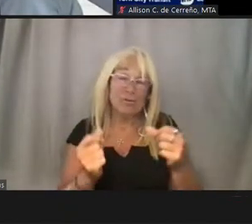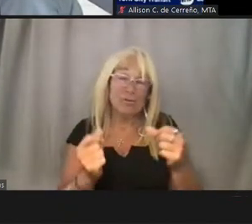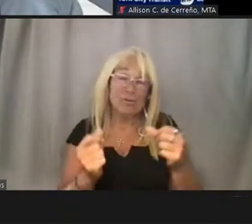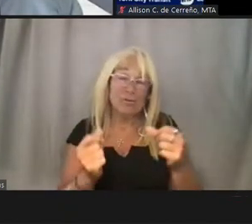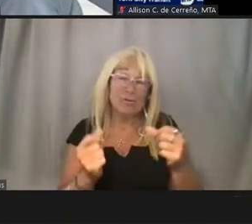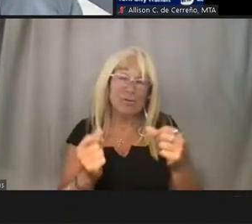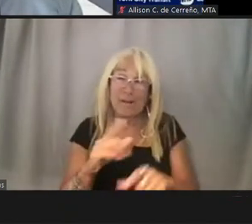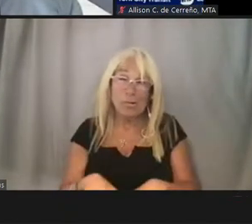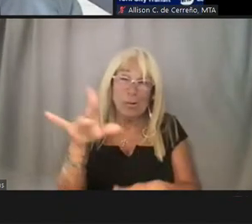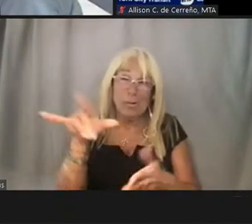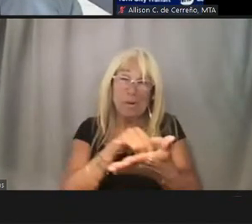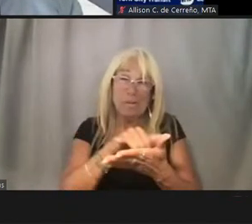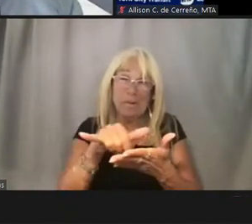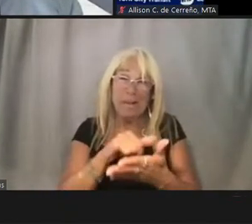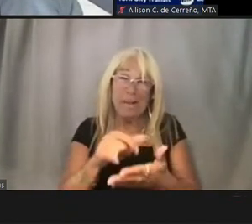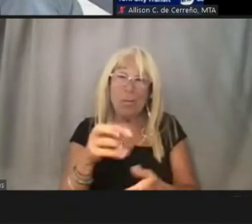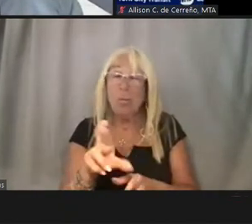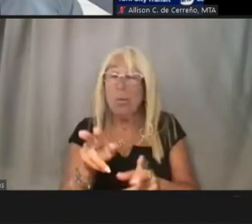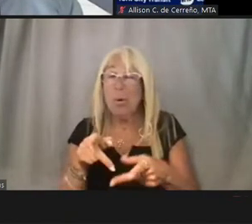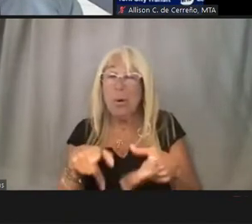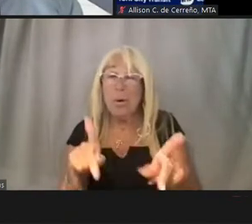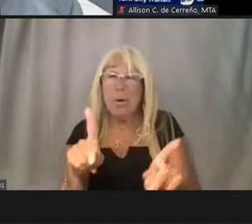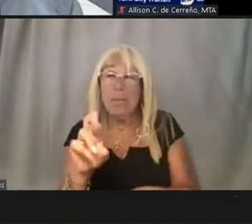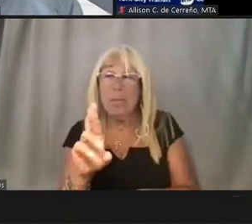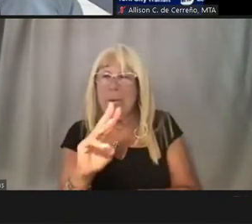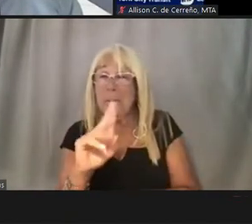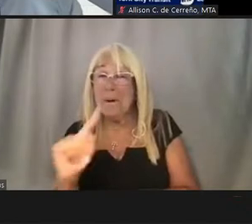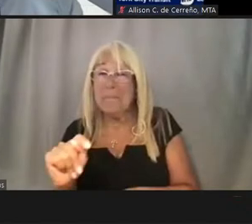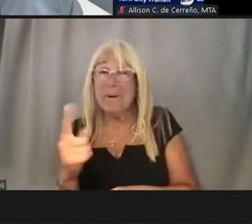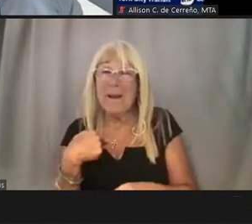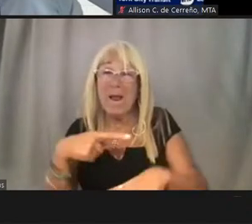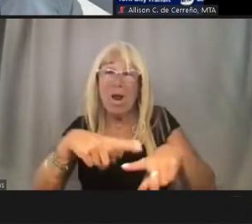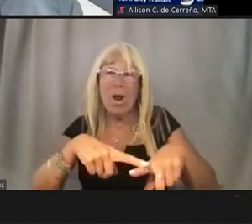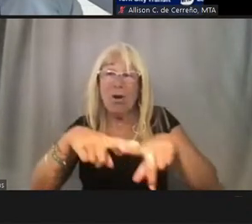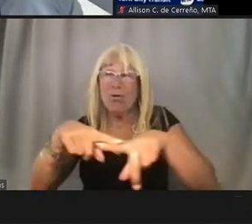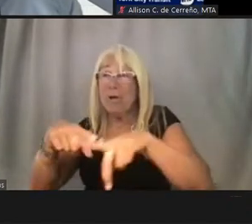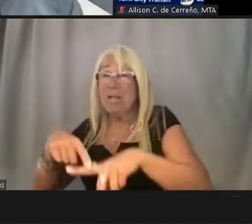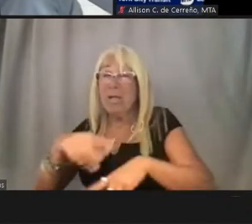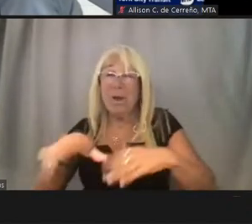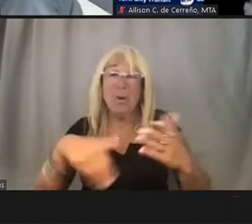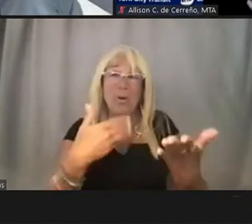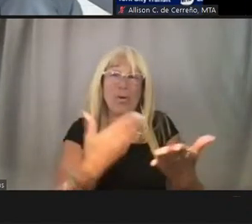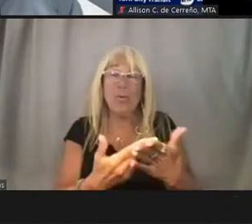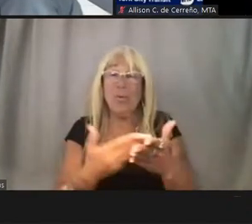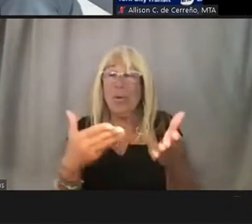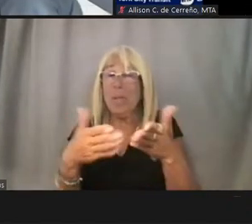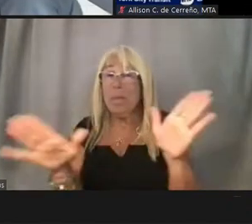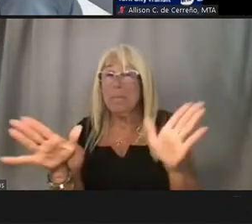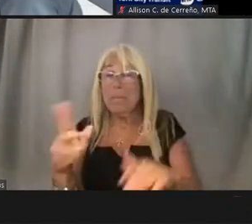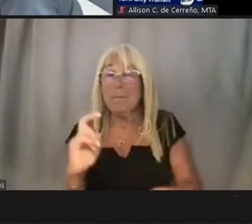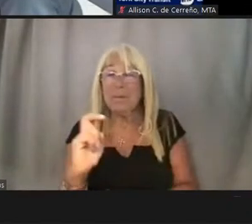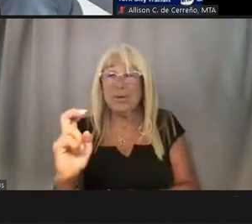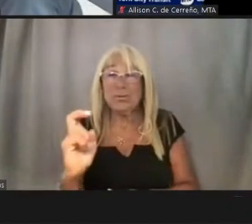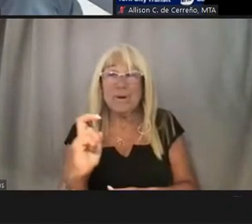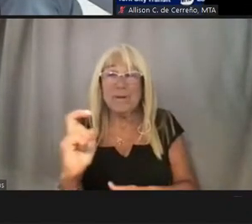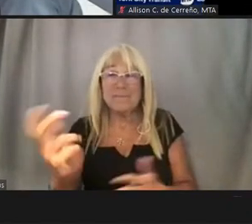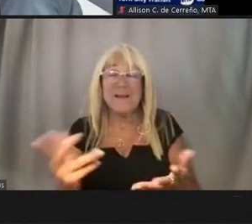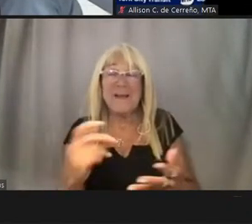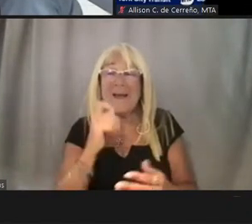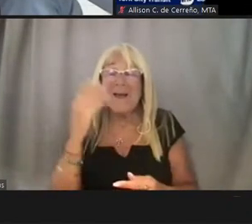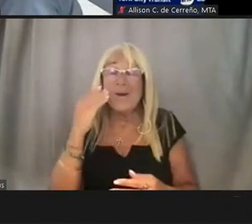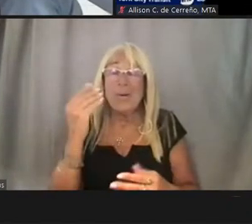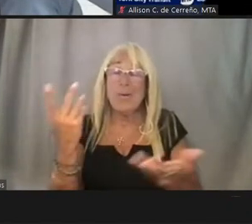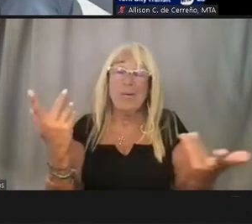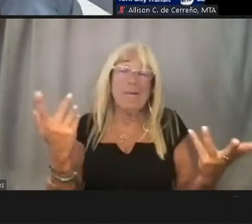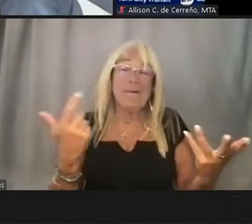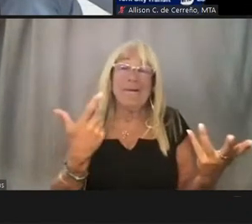permit so I rely on the vast amount of public transportation options available to me and I know I'm not the only one out